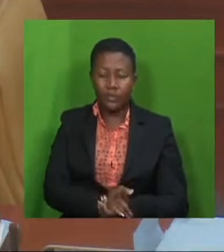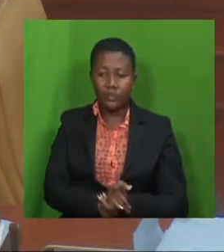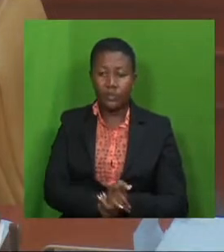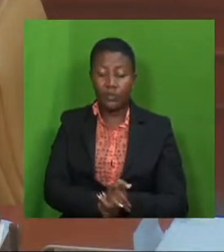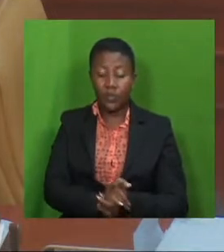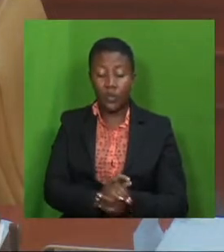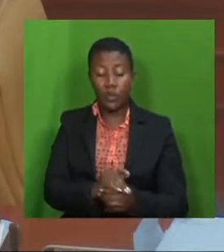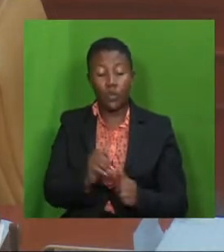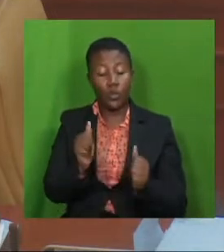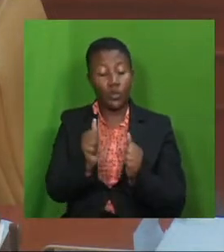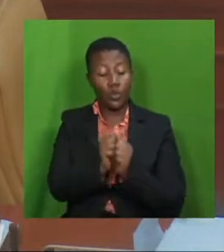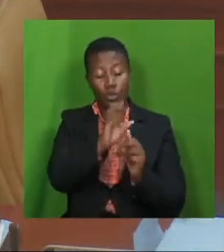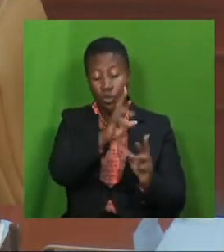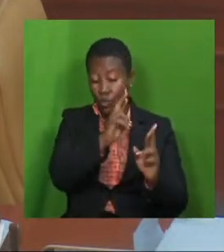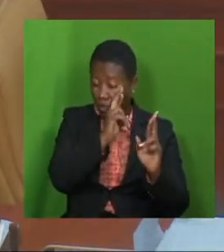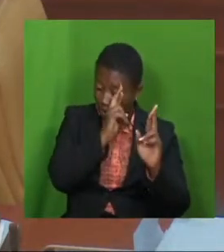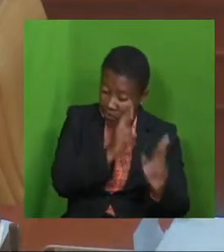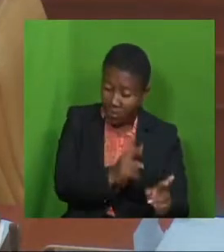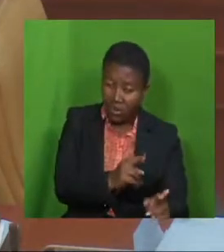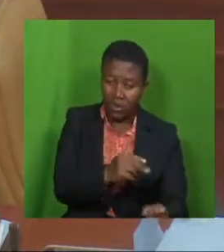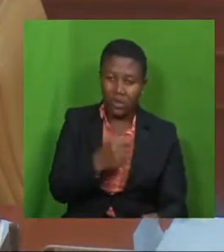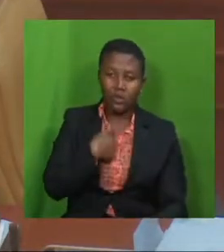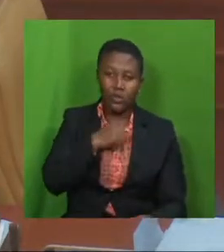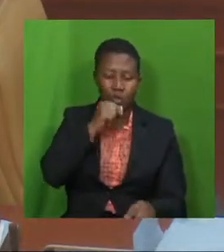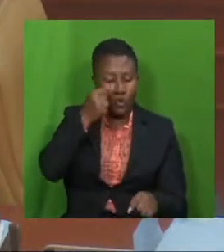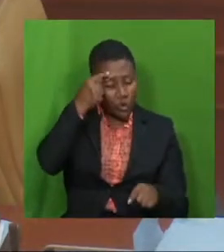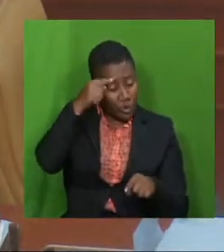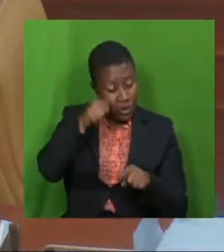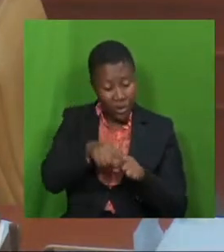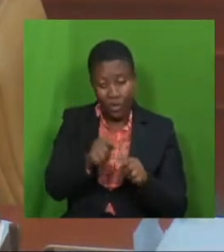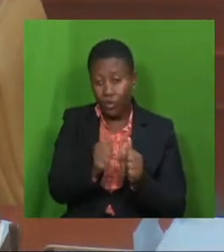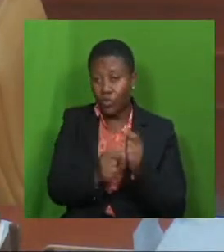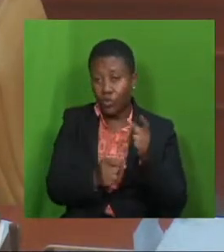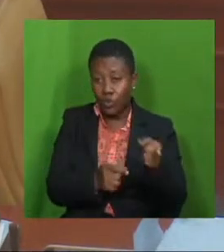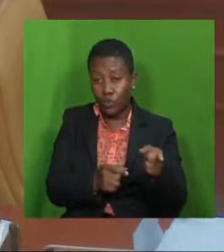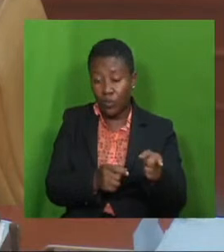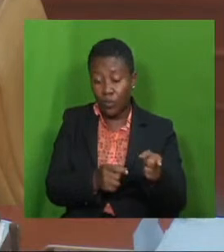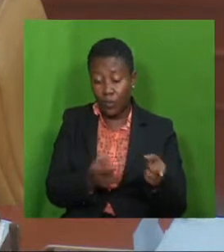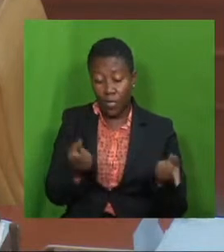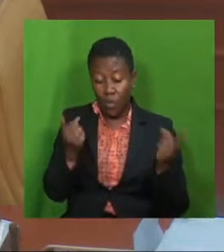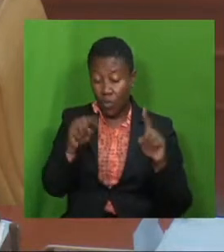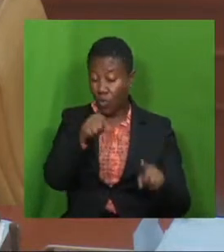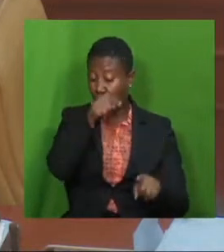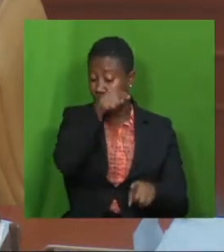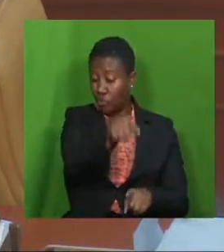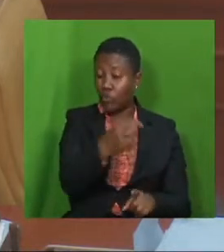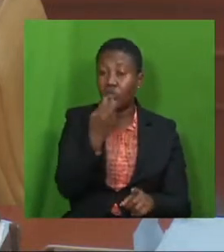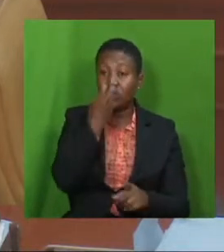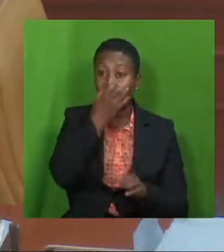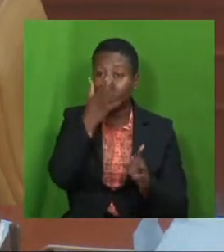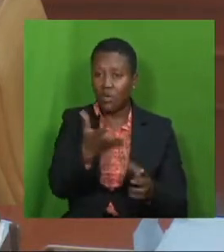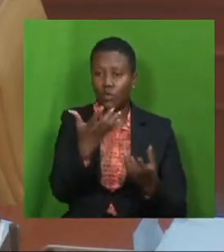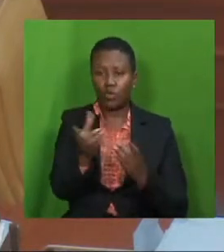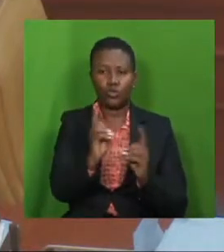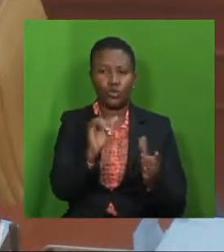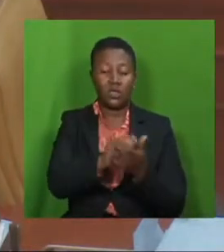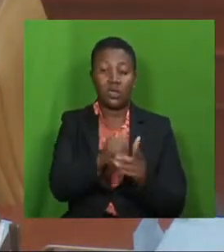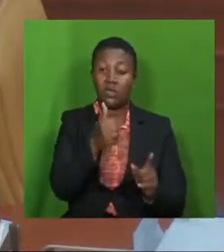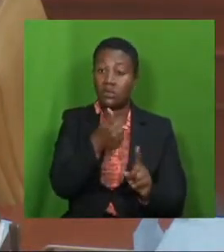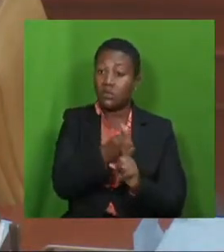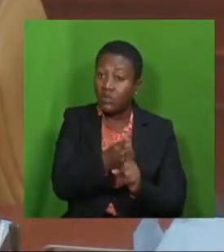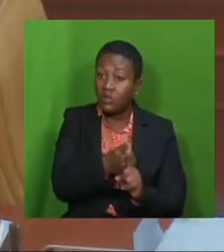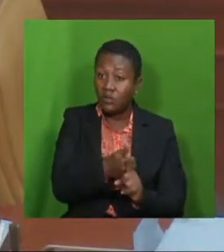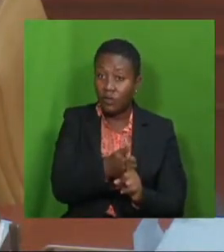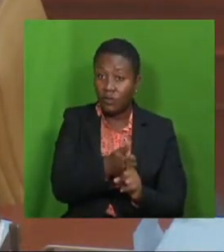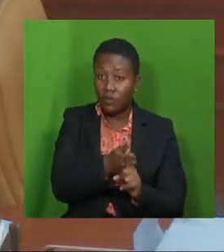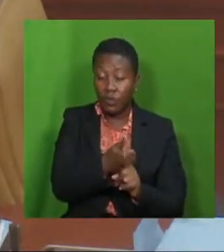of respect to your office, I disagree with you vehemently when you, Mr. Speaker, want to do that yourself. Because it has to be